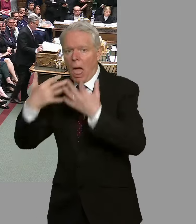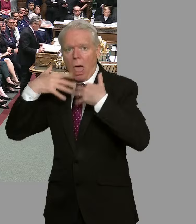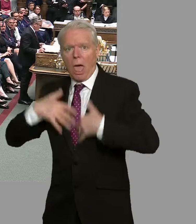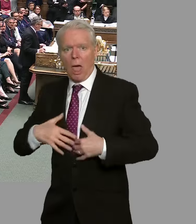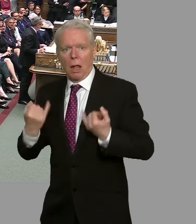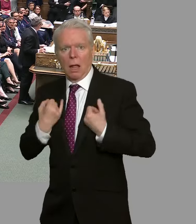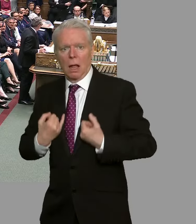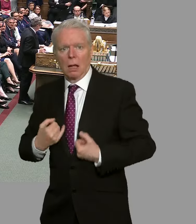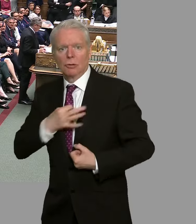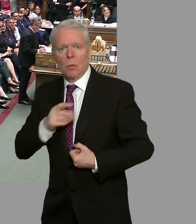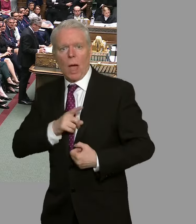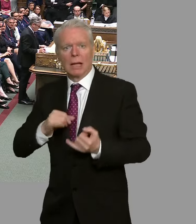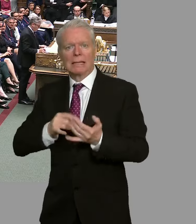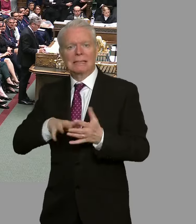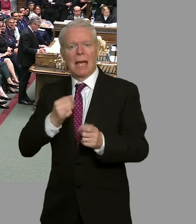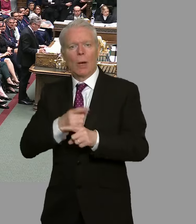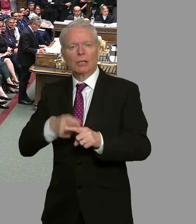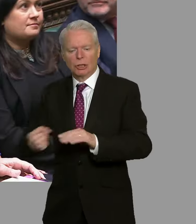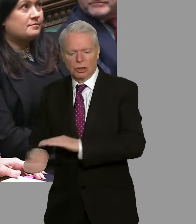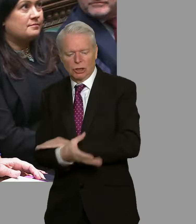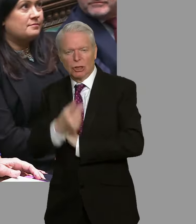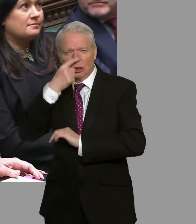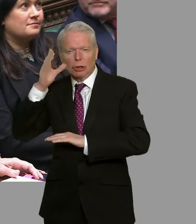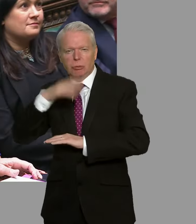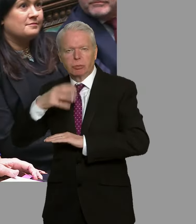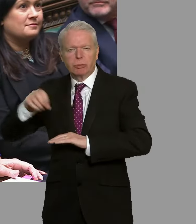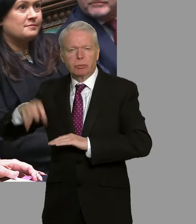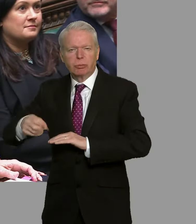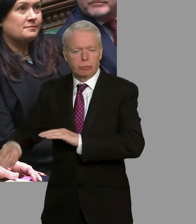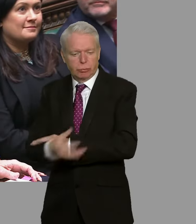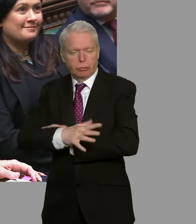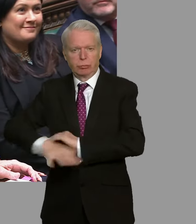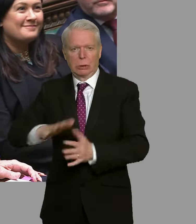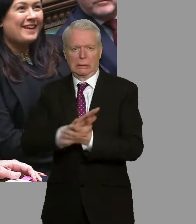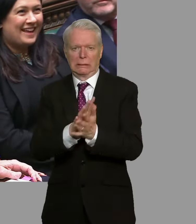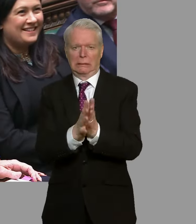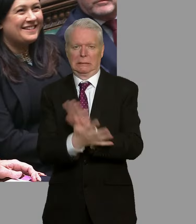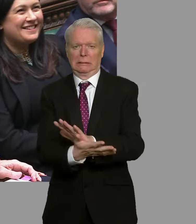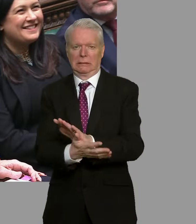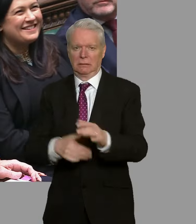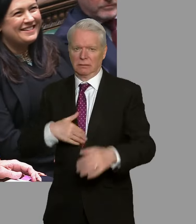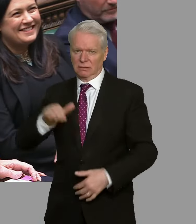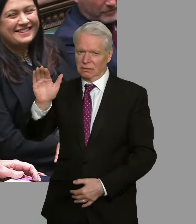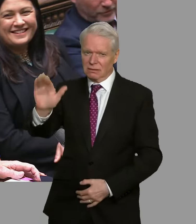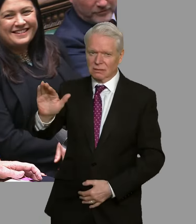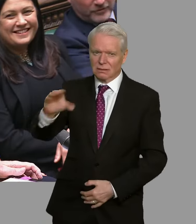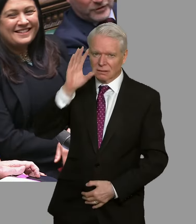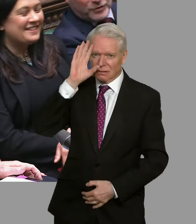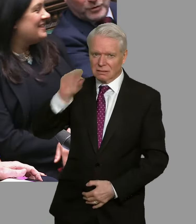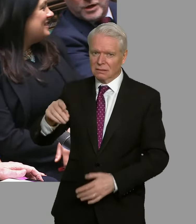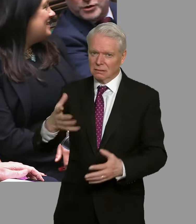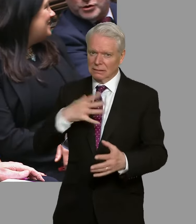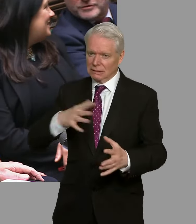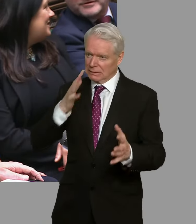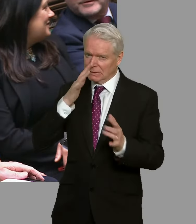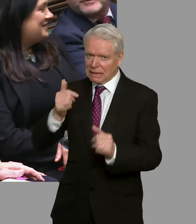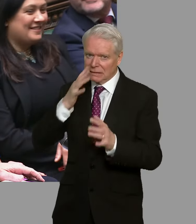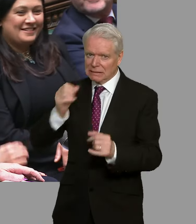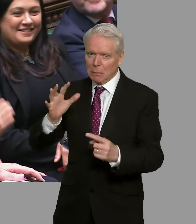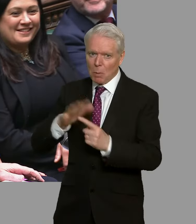Mr. Speaker, everyone enjoying our beautiful beaches, lakes and rivers is entitled to know that the water is clean and safe. That's why